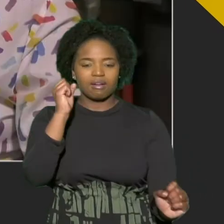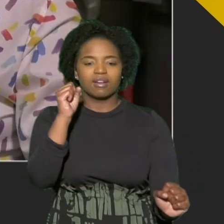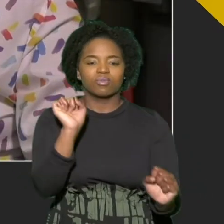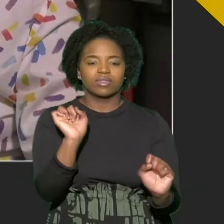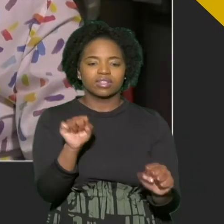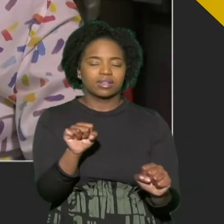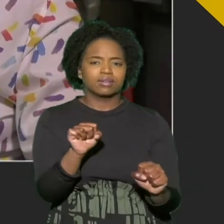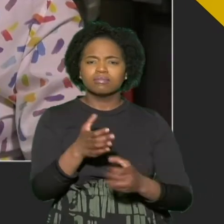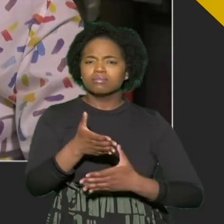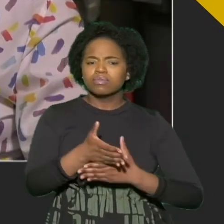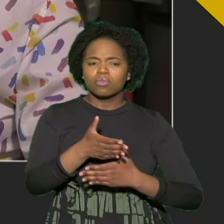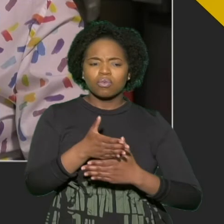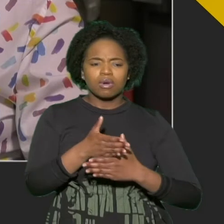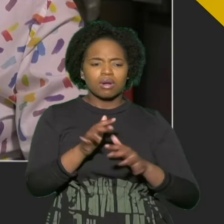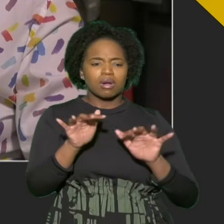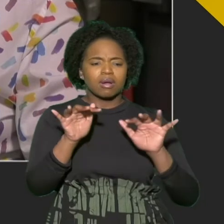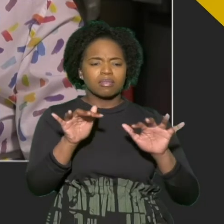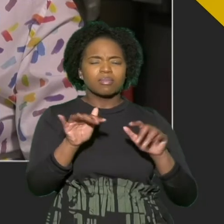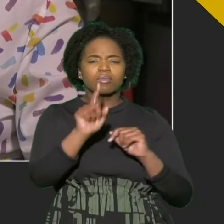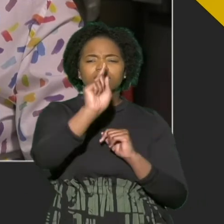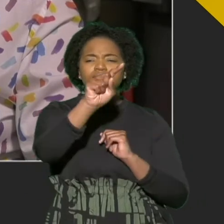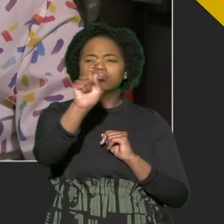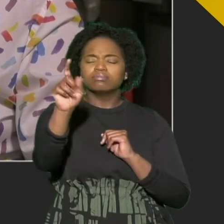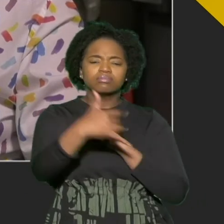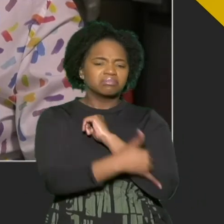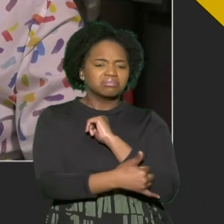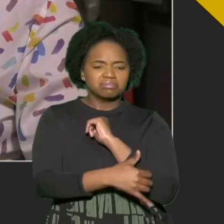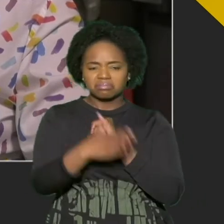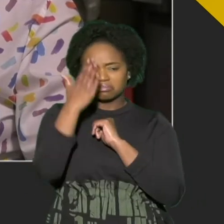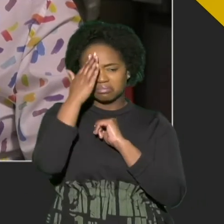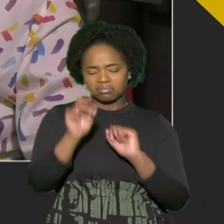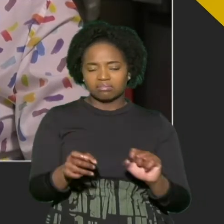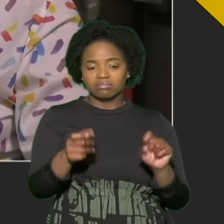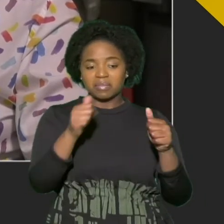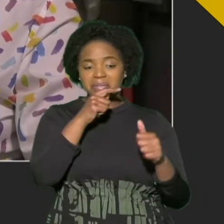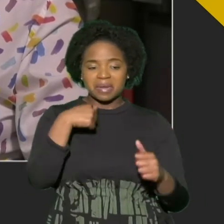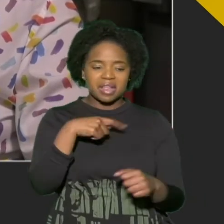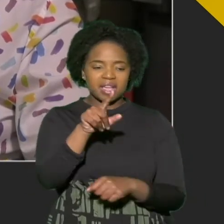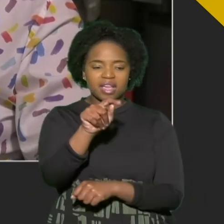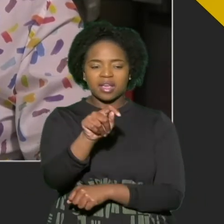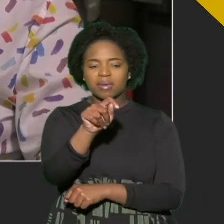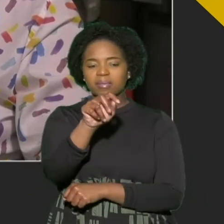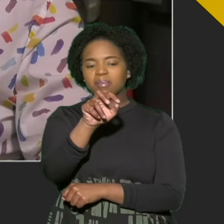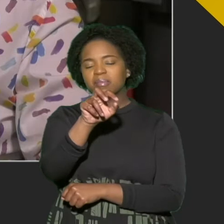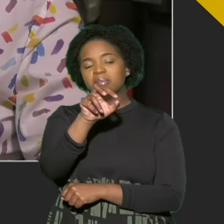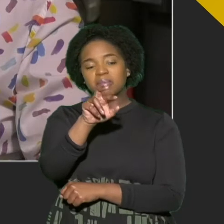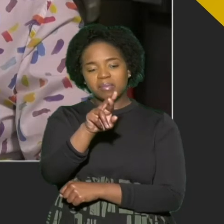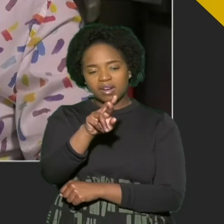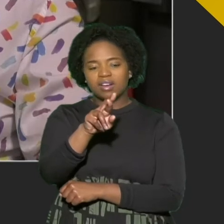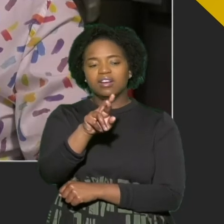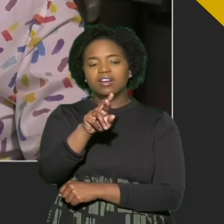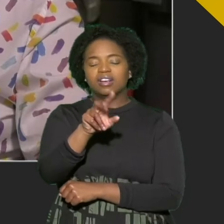extensively, and I certainly would say that we are better than a lot of the places in the world. South